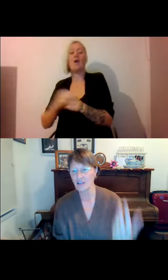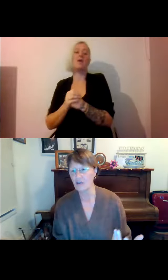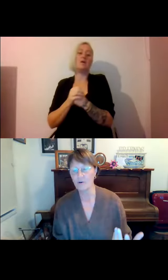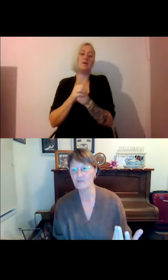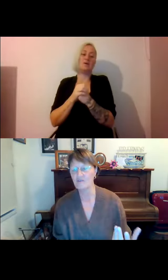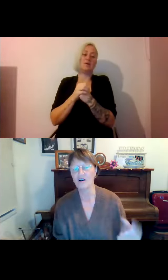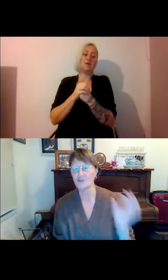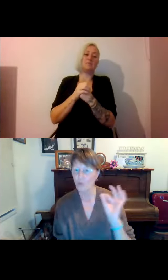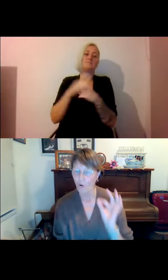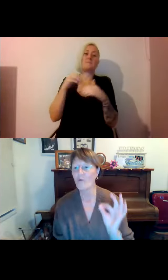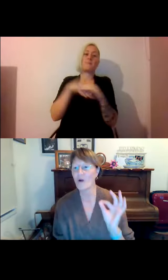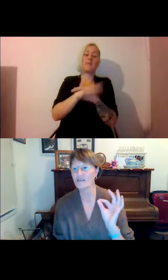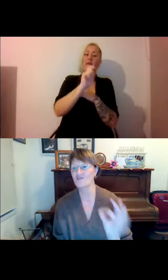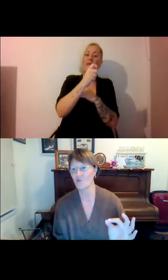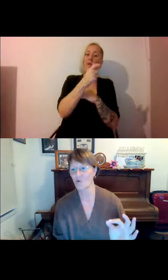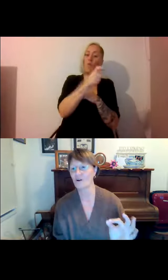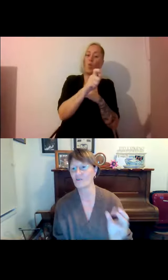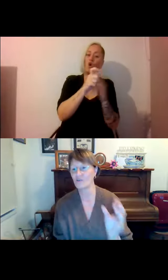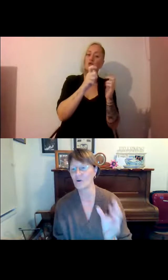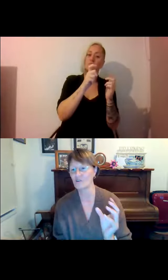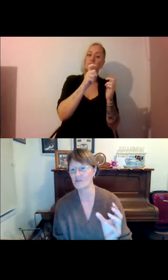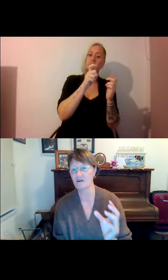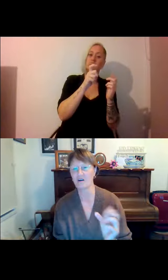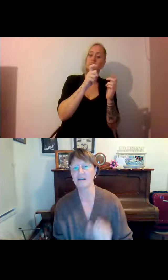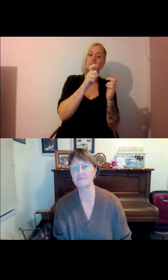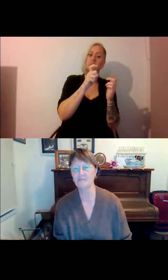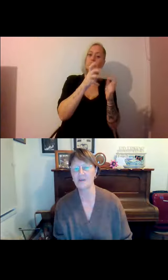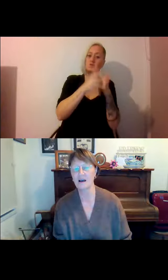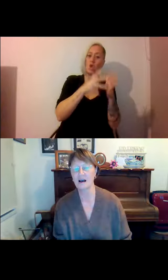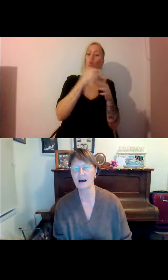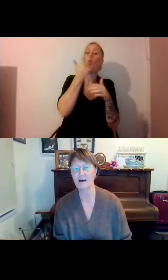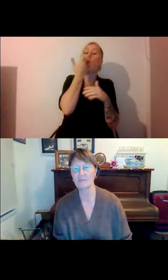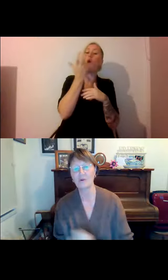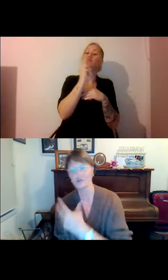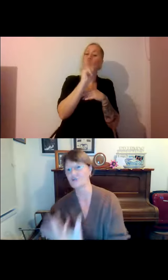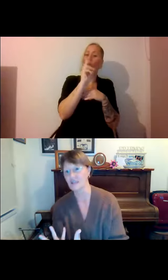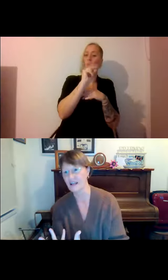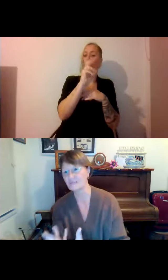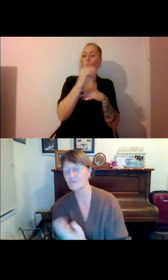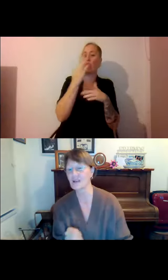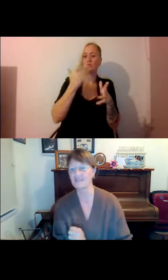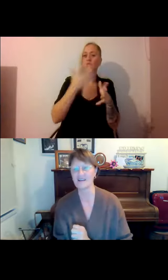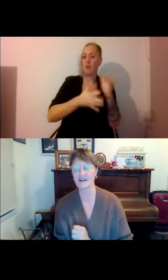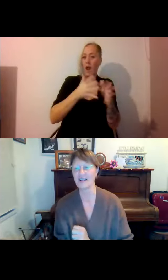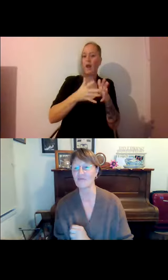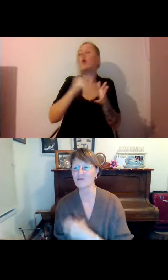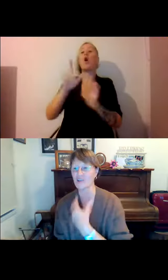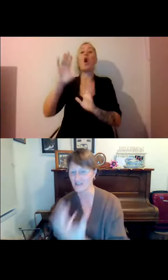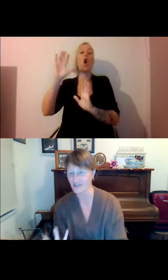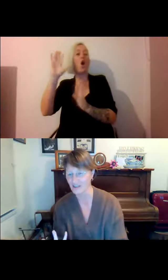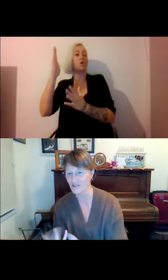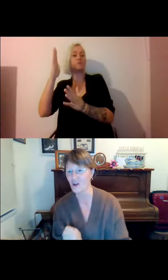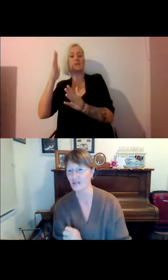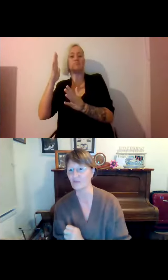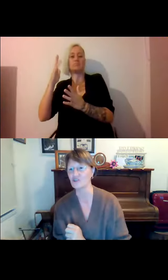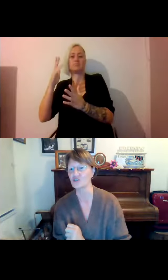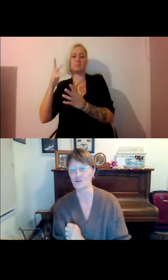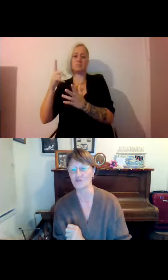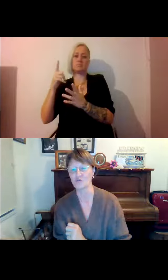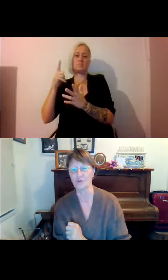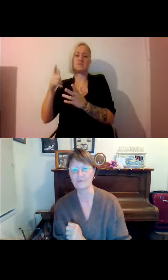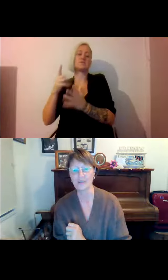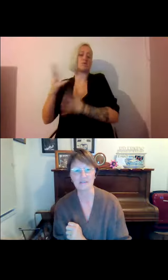In keyword sign, you always talk when you're signing, whereas AUSLAN is a language that's a sign language.